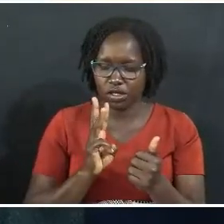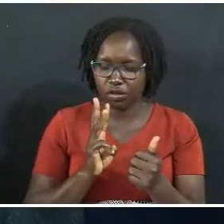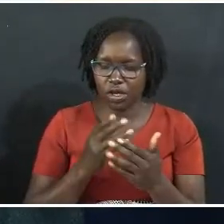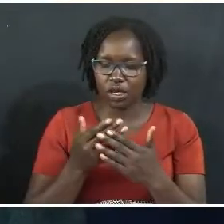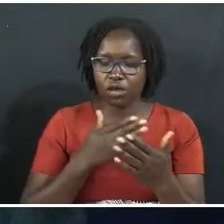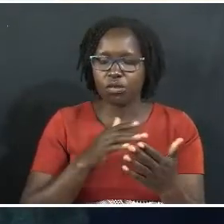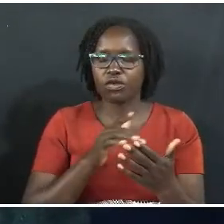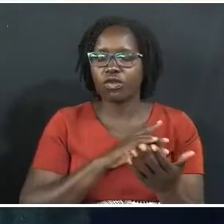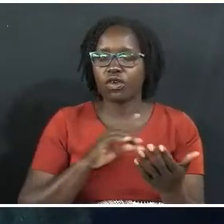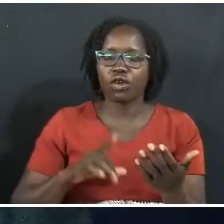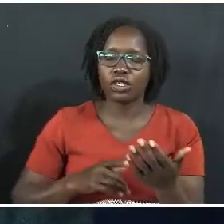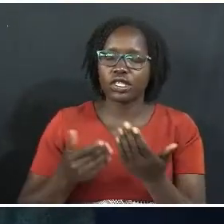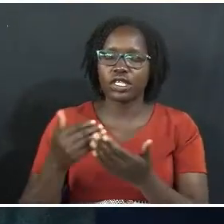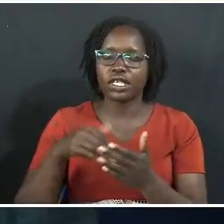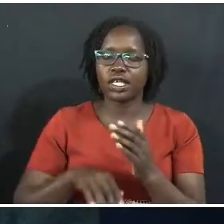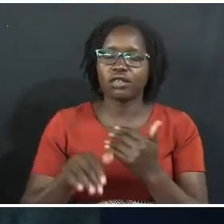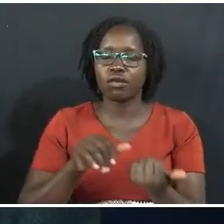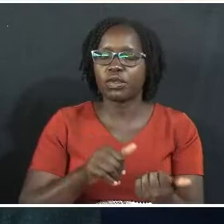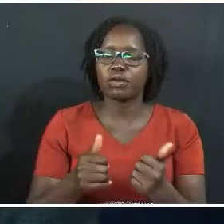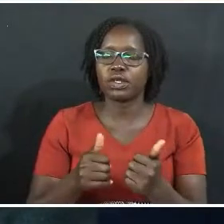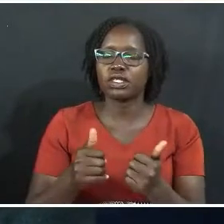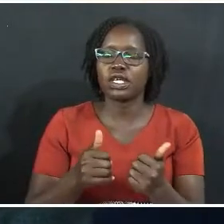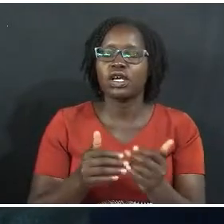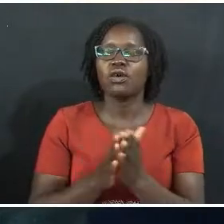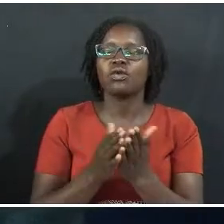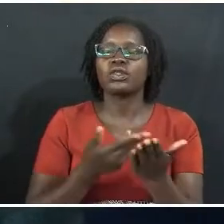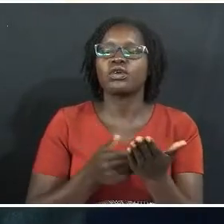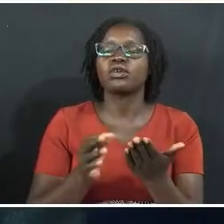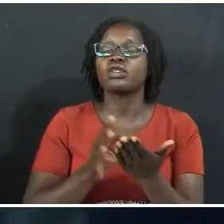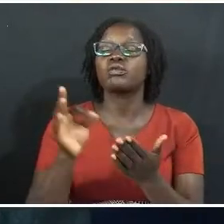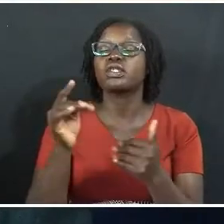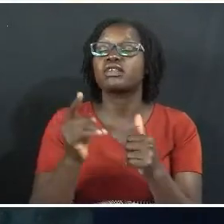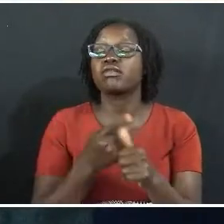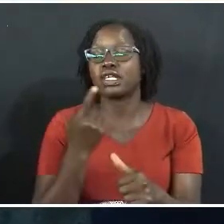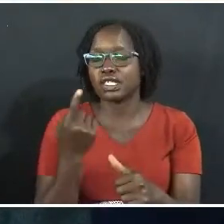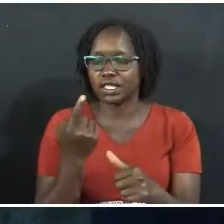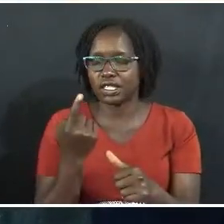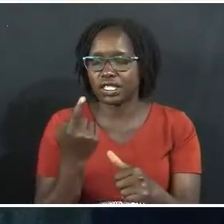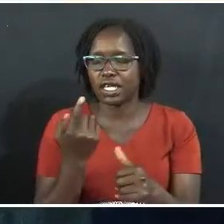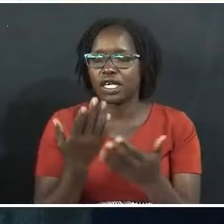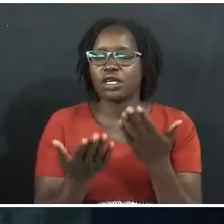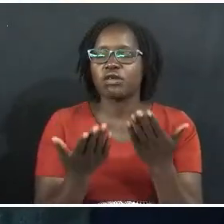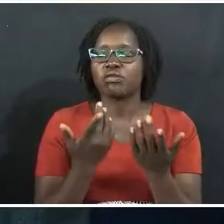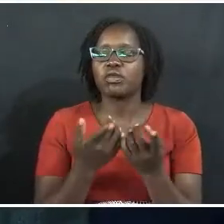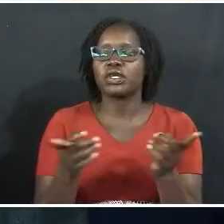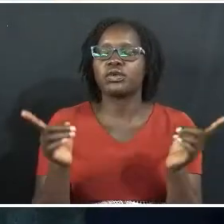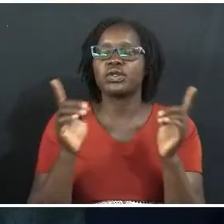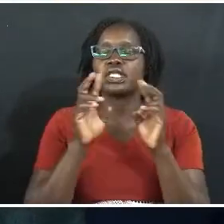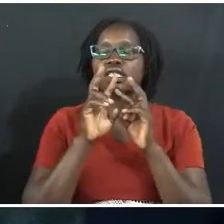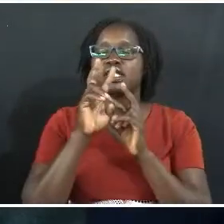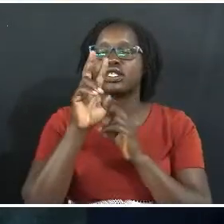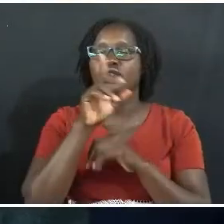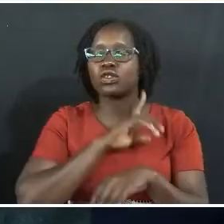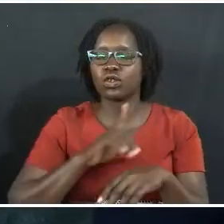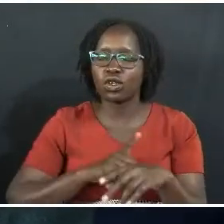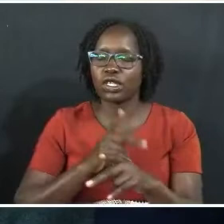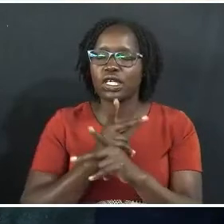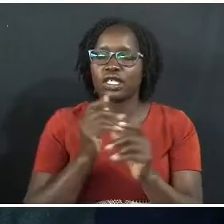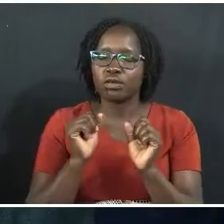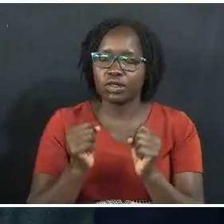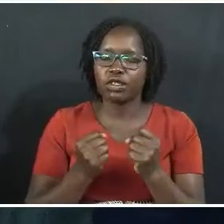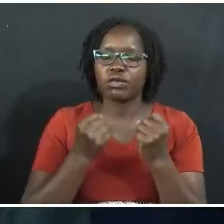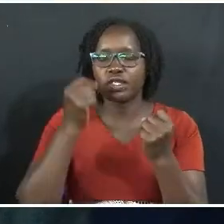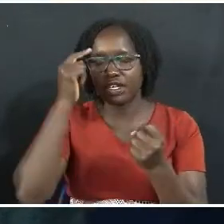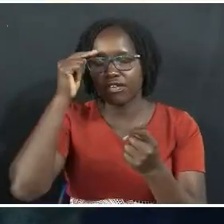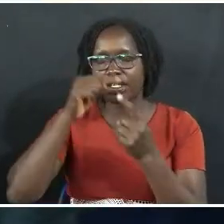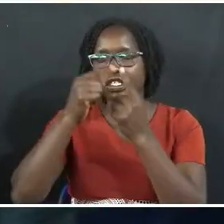Before, Lord, they test the waters, baptize them, Lord, with the Holy Spirit. May we see you, Lord, keep them safe